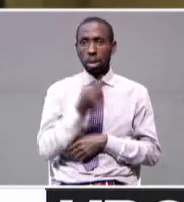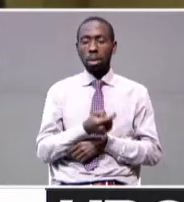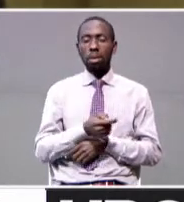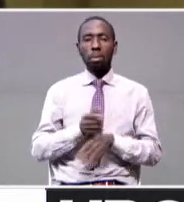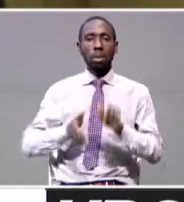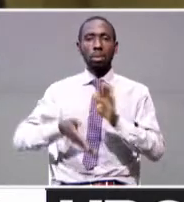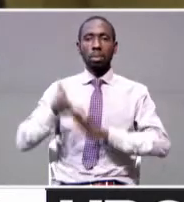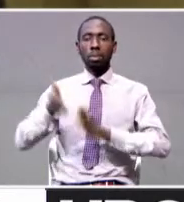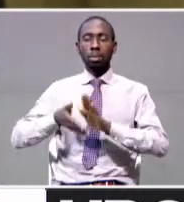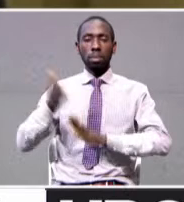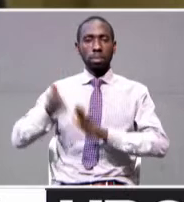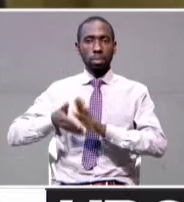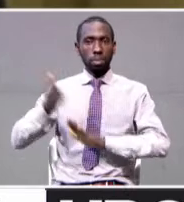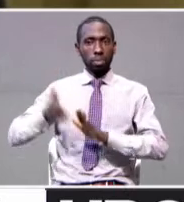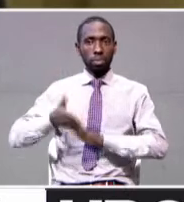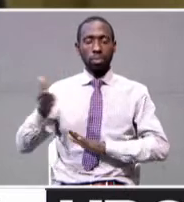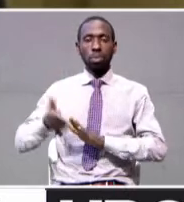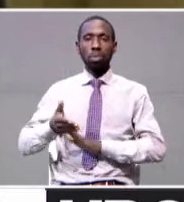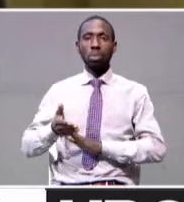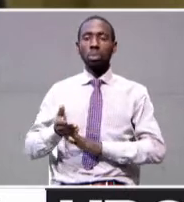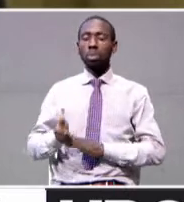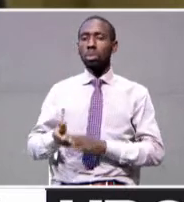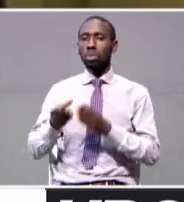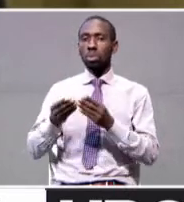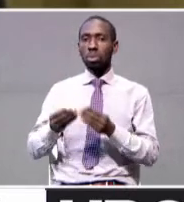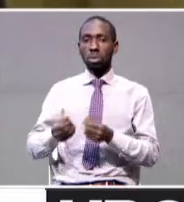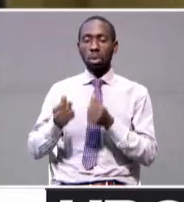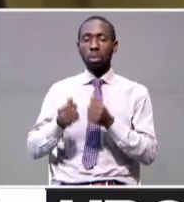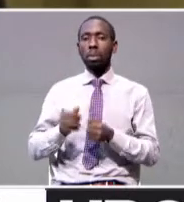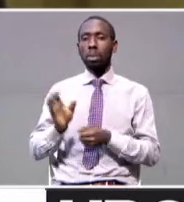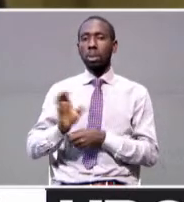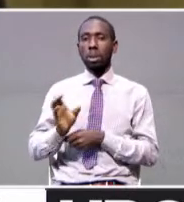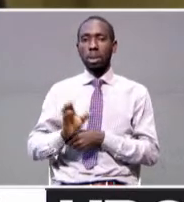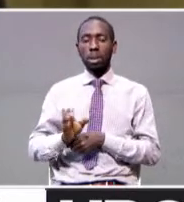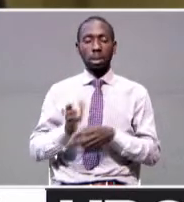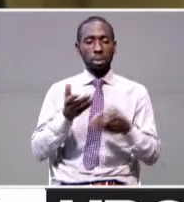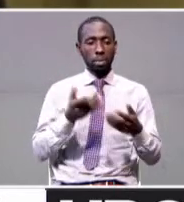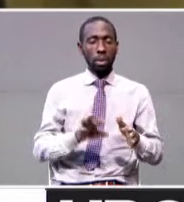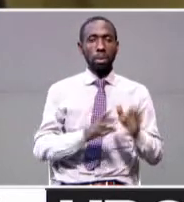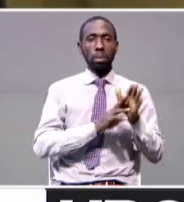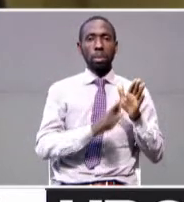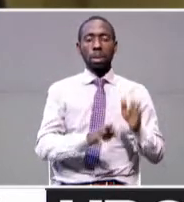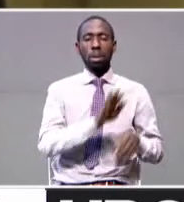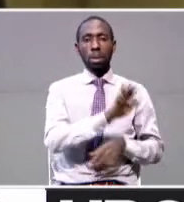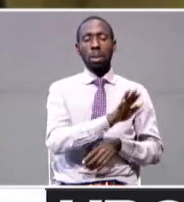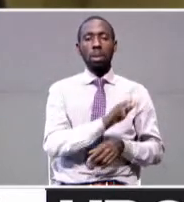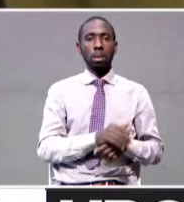a speedy trial on this member so that they represent their constituencies.